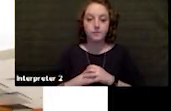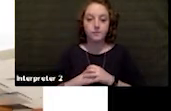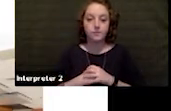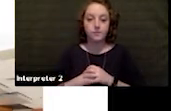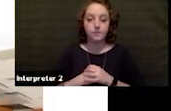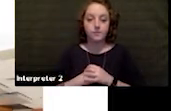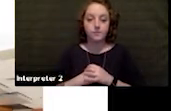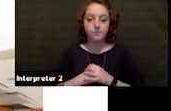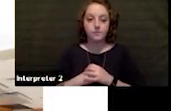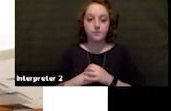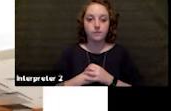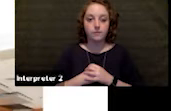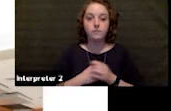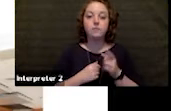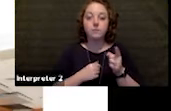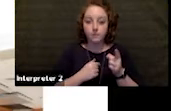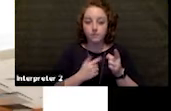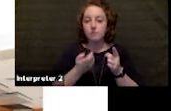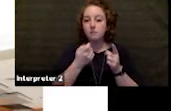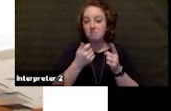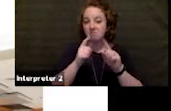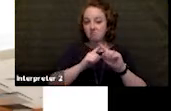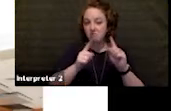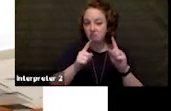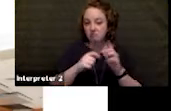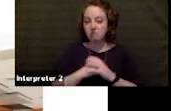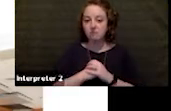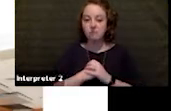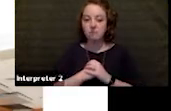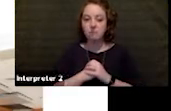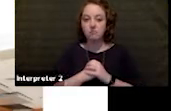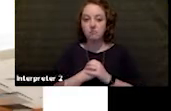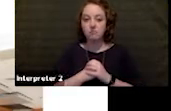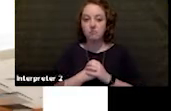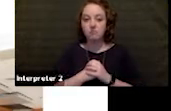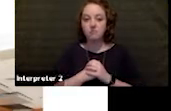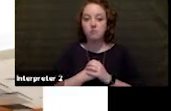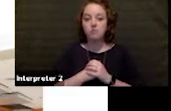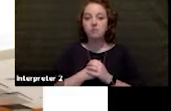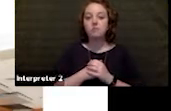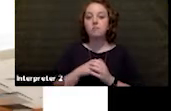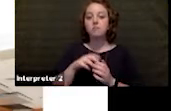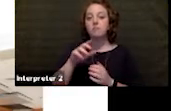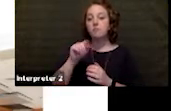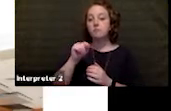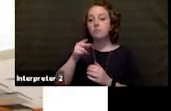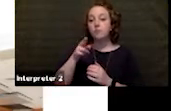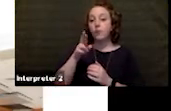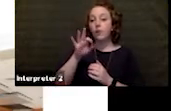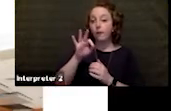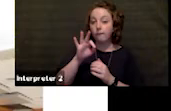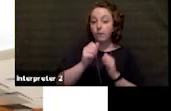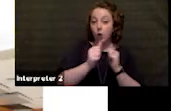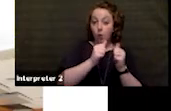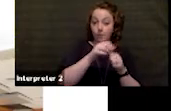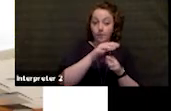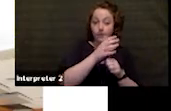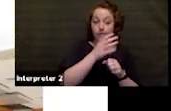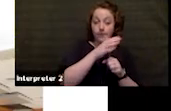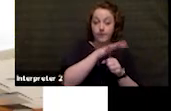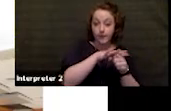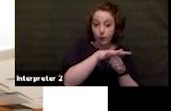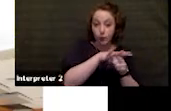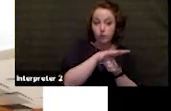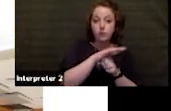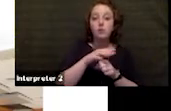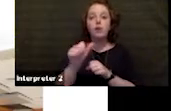differences. Maybe the competition field is turf and the rest of them are natural practice fields. That is a big cost